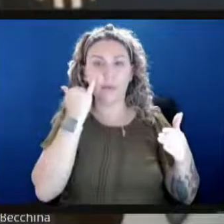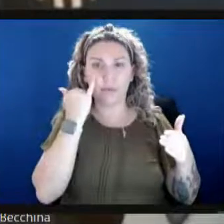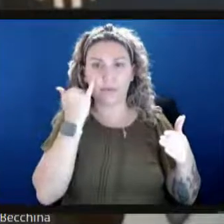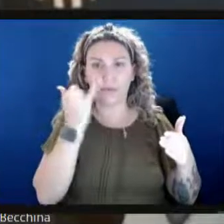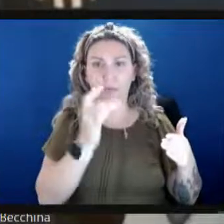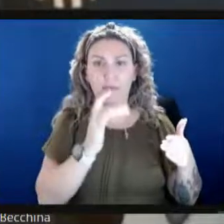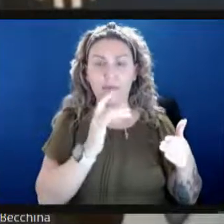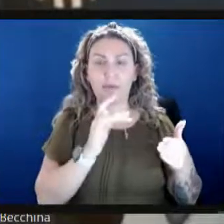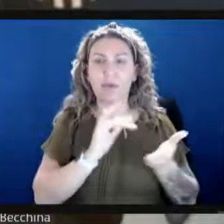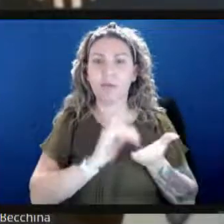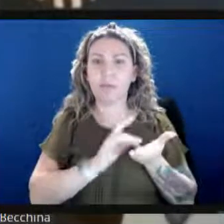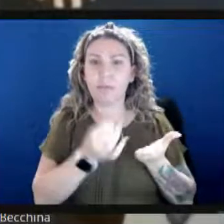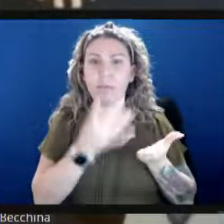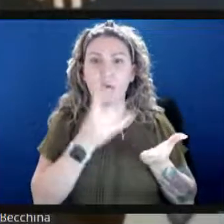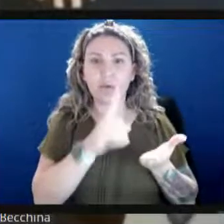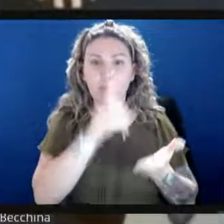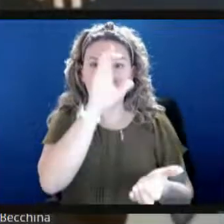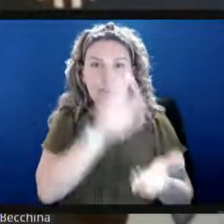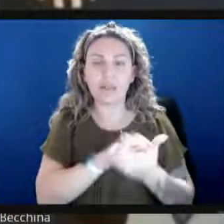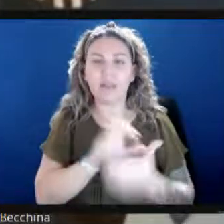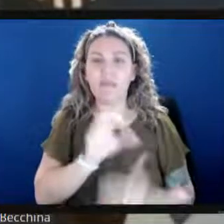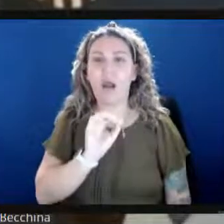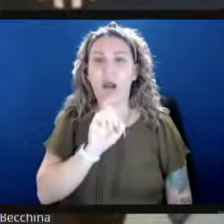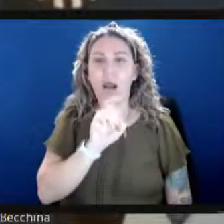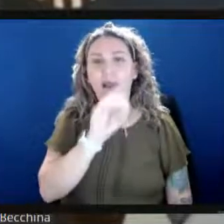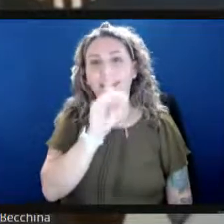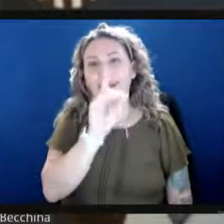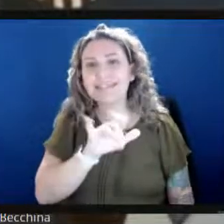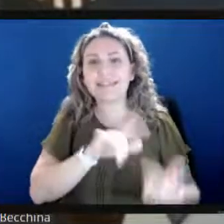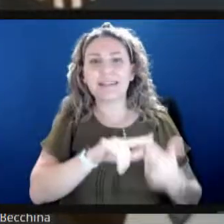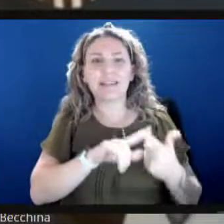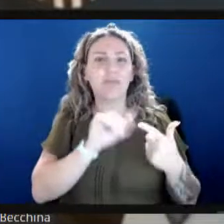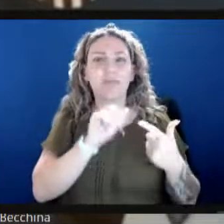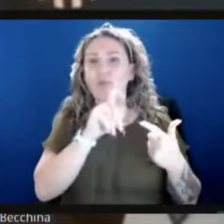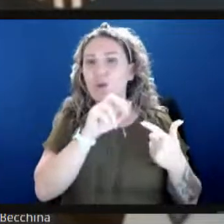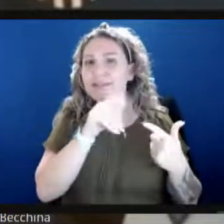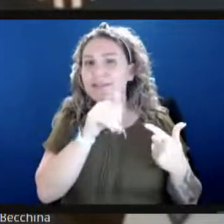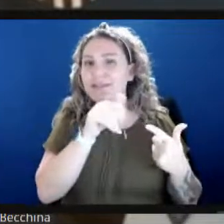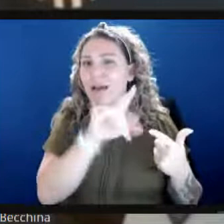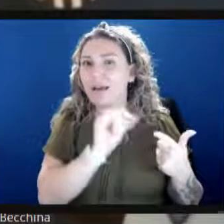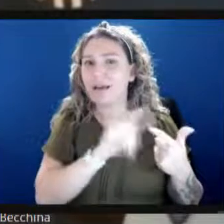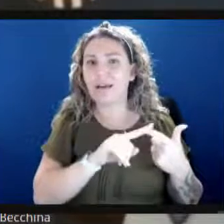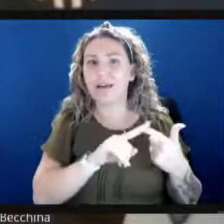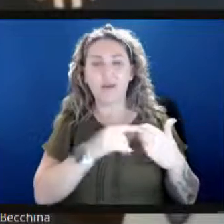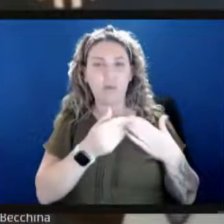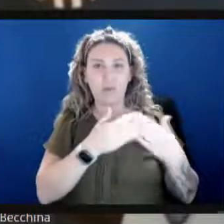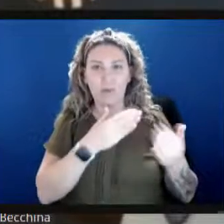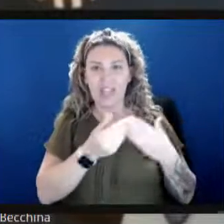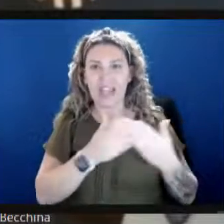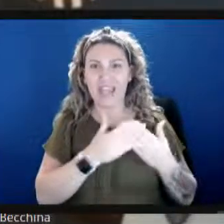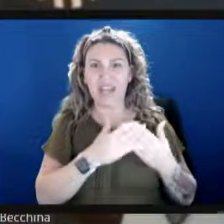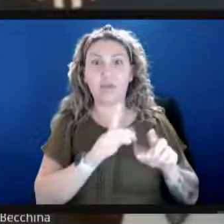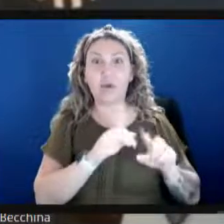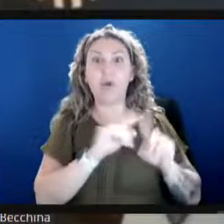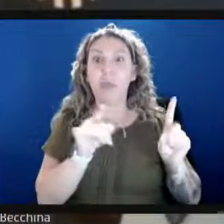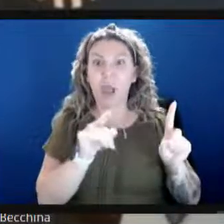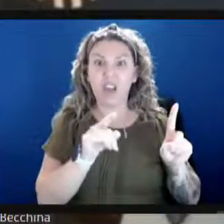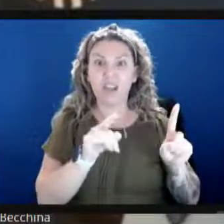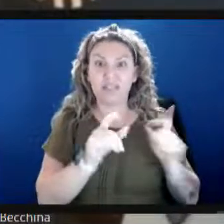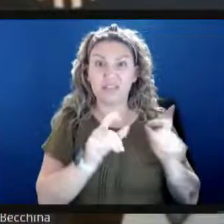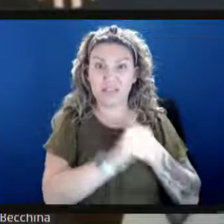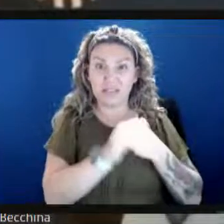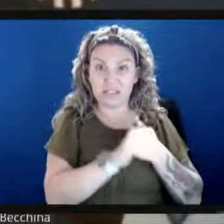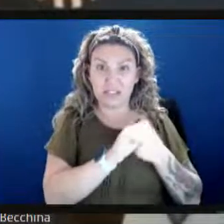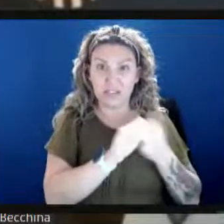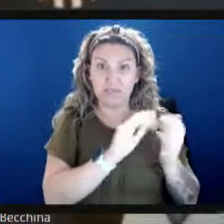pill that you believe to be an oxycodone or a Percocet or whatever it might be, but there is a lethal dose of fentanyl inside, then it wasn't